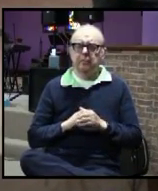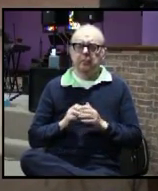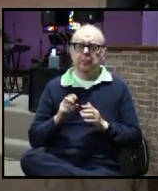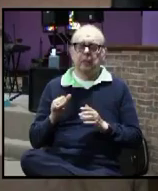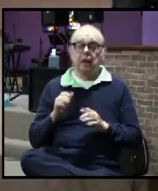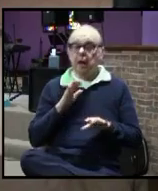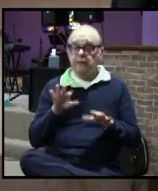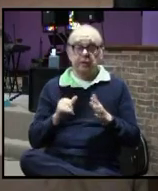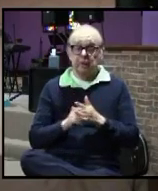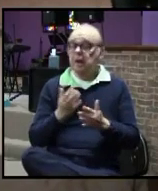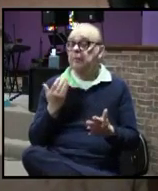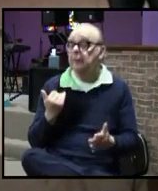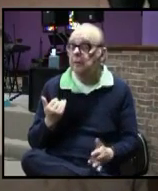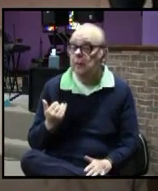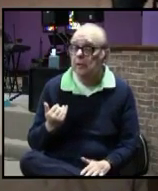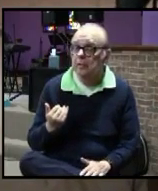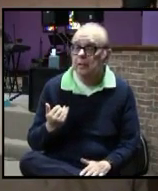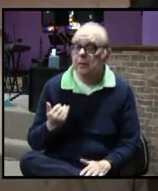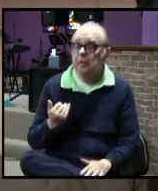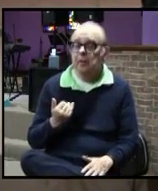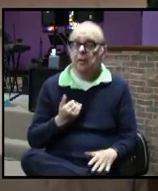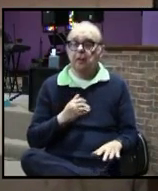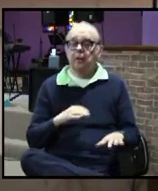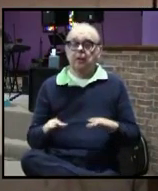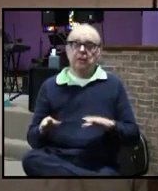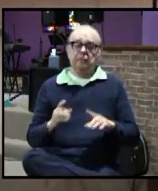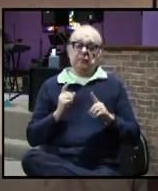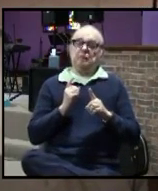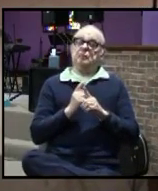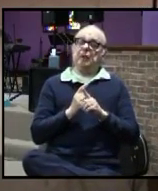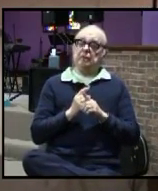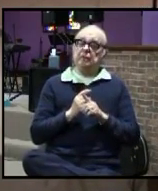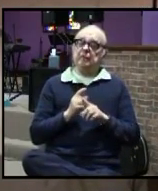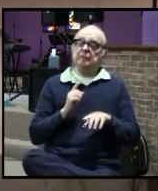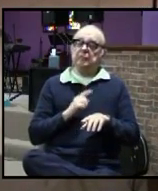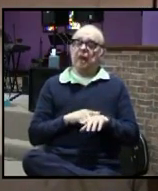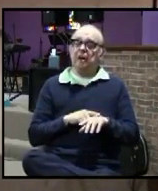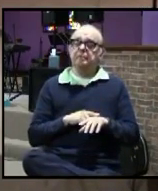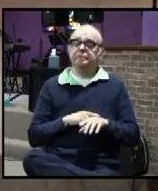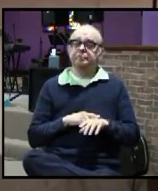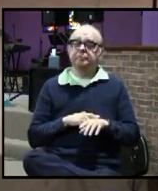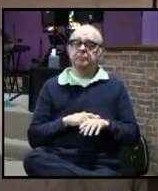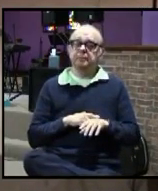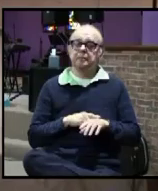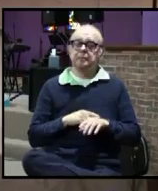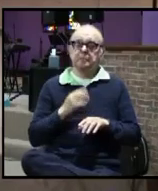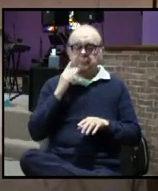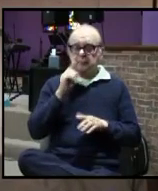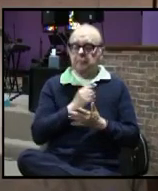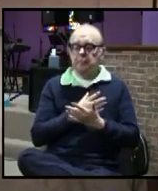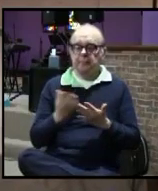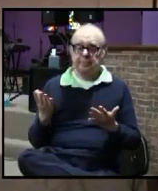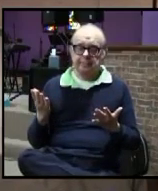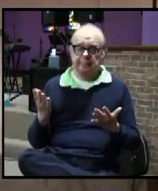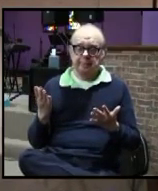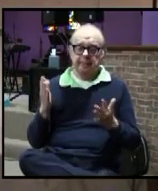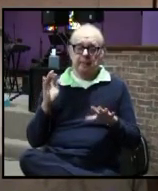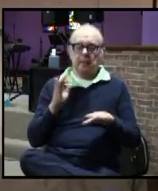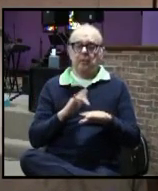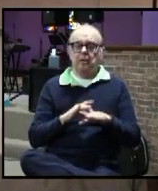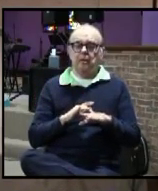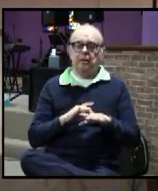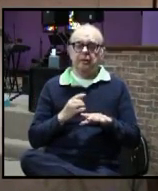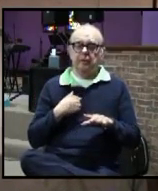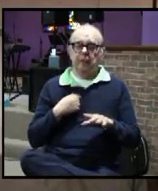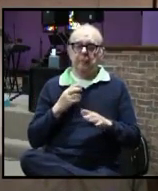I don't know if you've ever done that before, but I have to do that on a pretty regular basis. You know, one of the things that really gets me